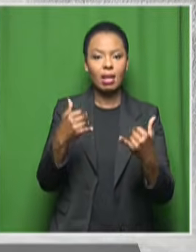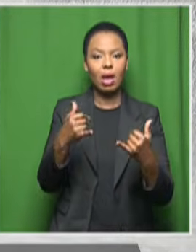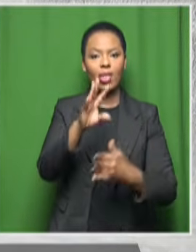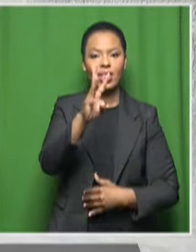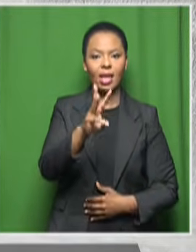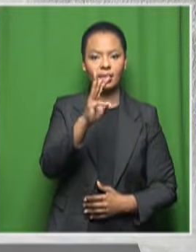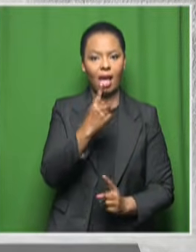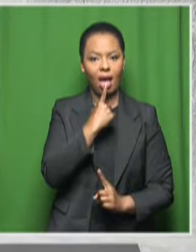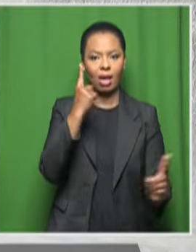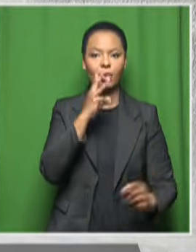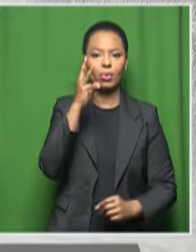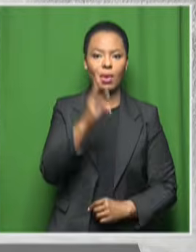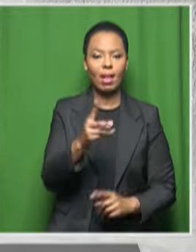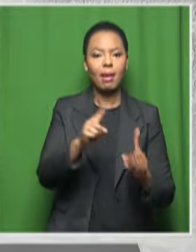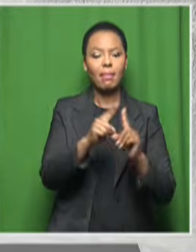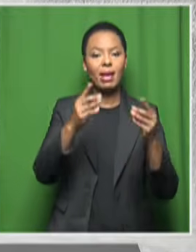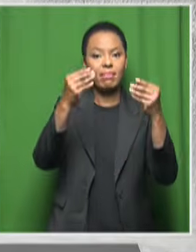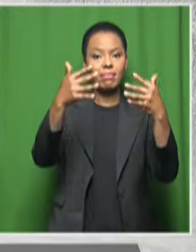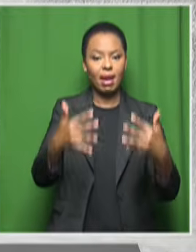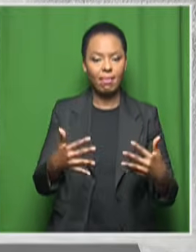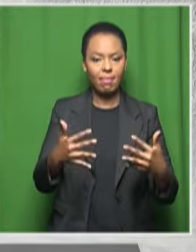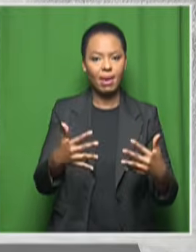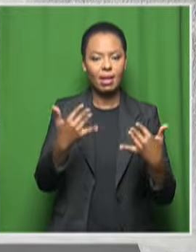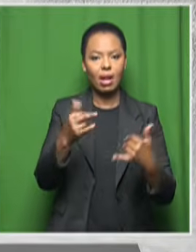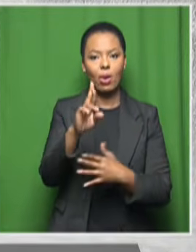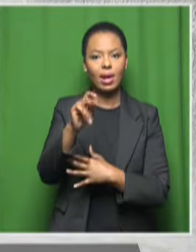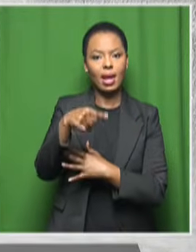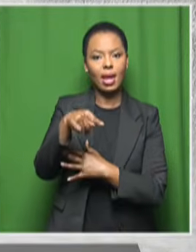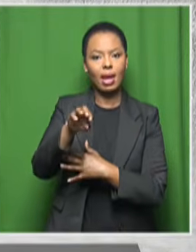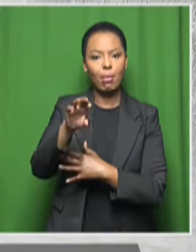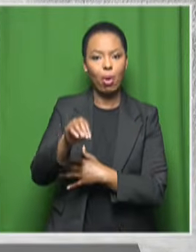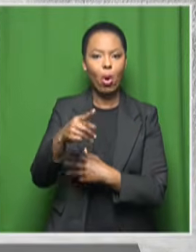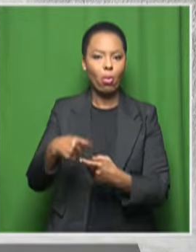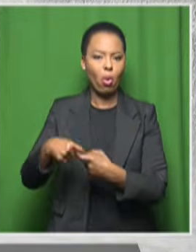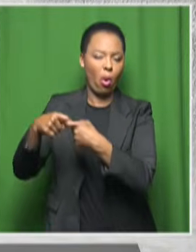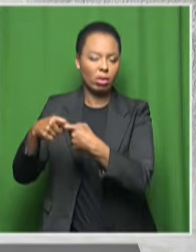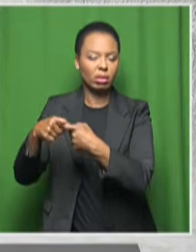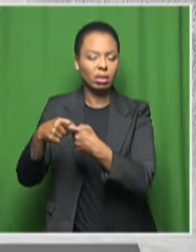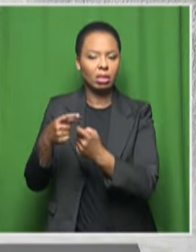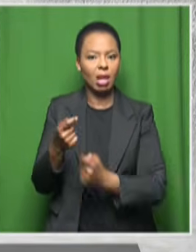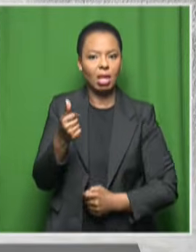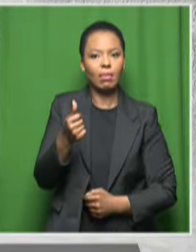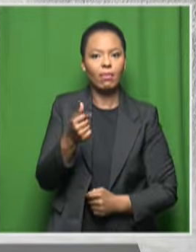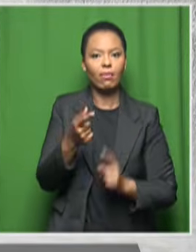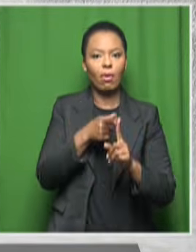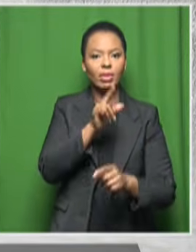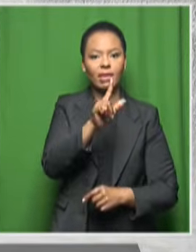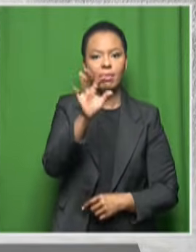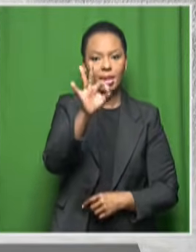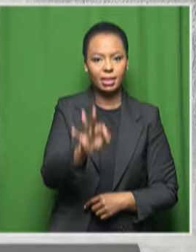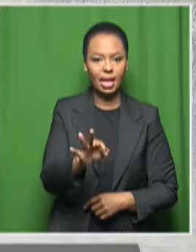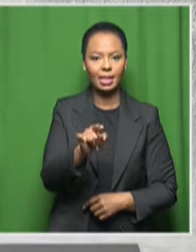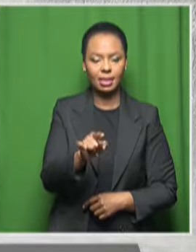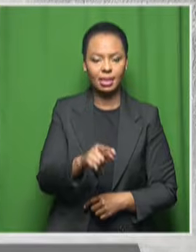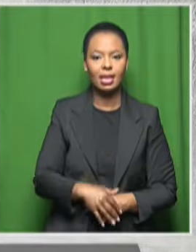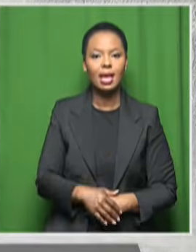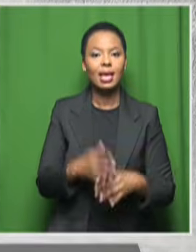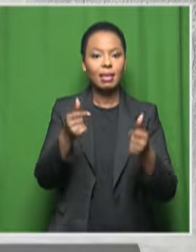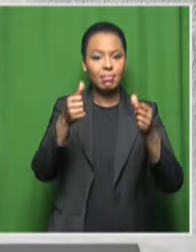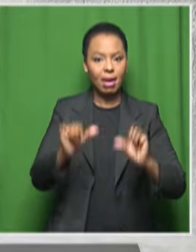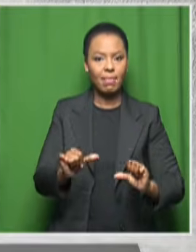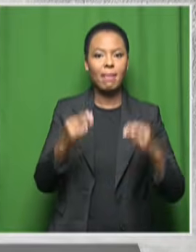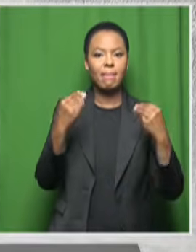market expects the bank to keep the repo rate on hold with the repo at around 7%. And the Business